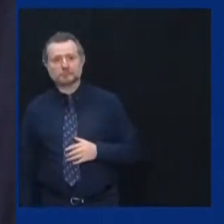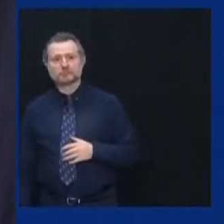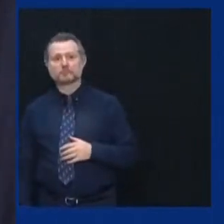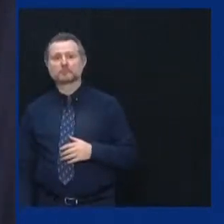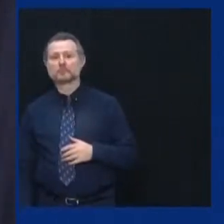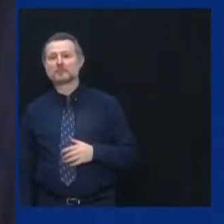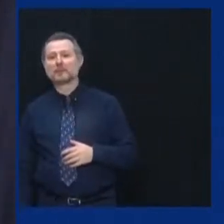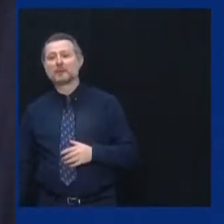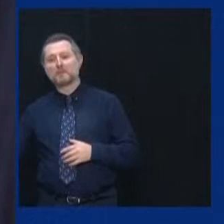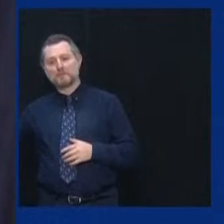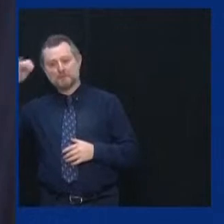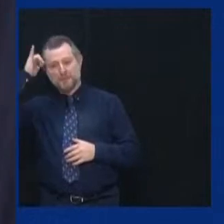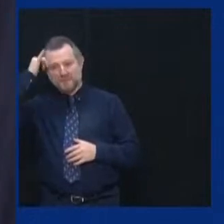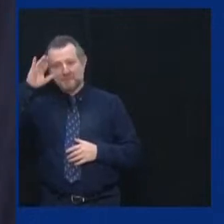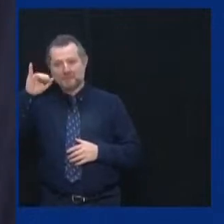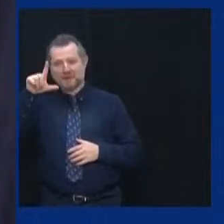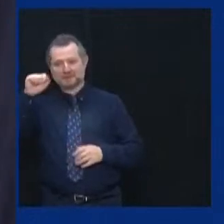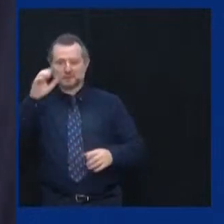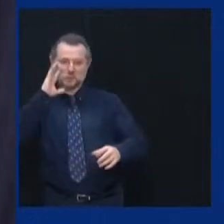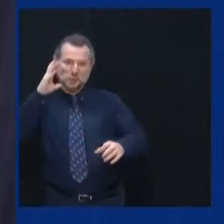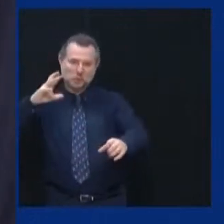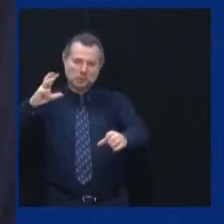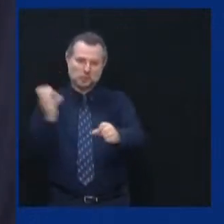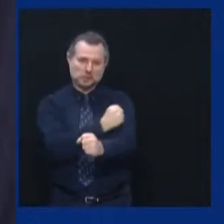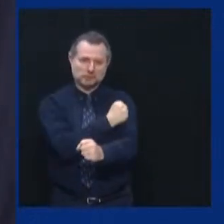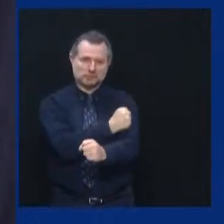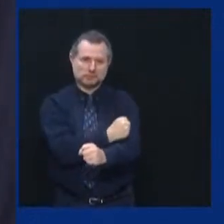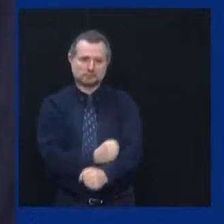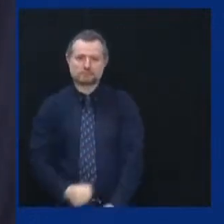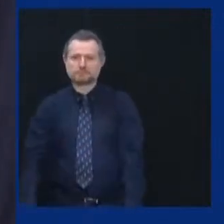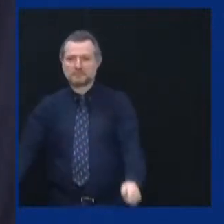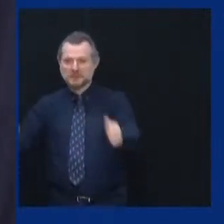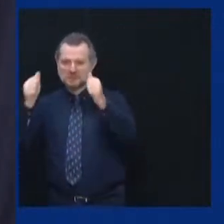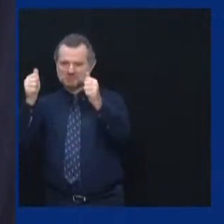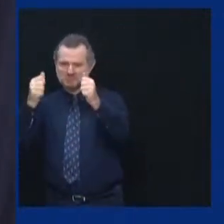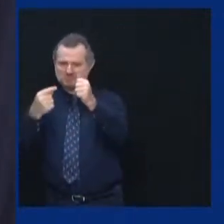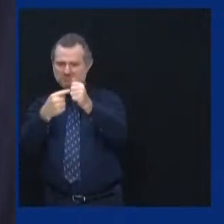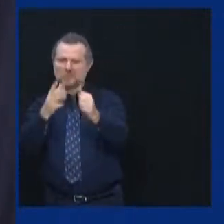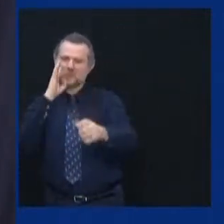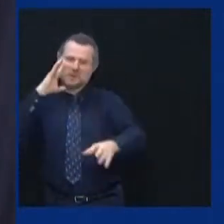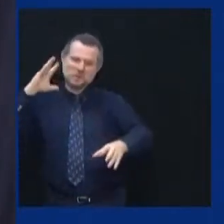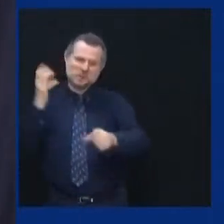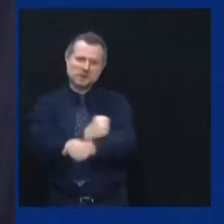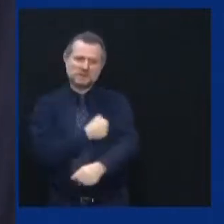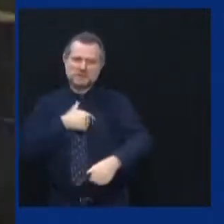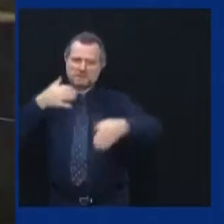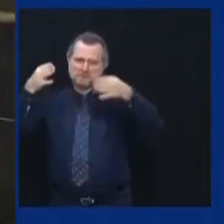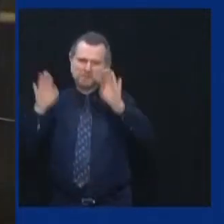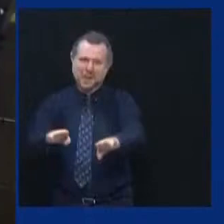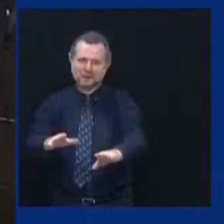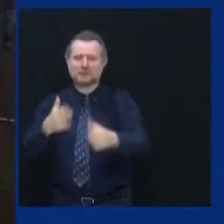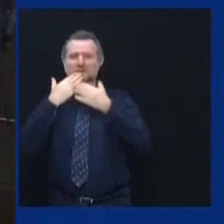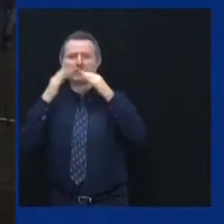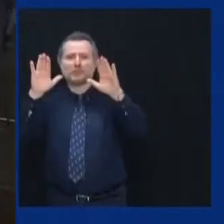Bills win. Bills win. Bet on it. Thank you.